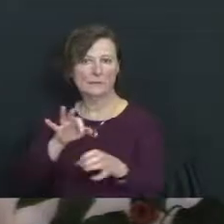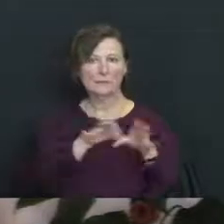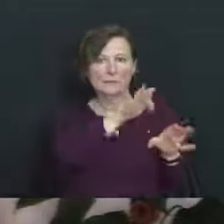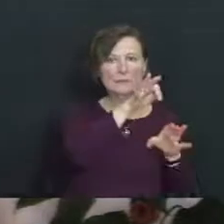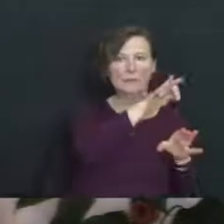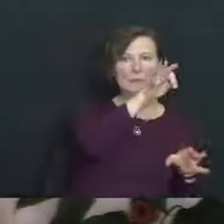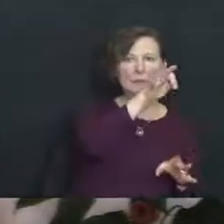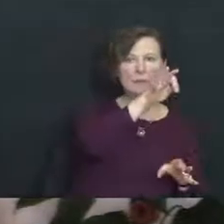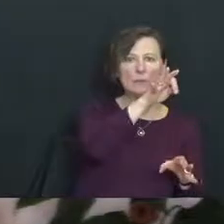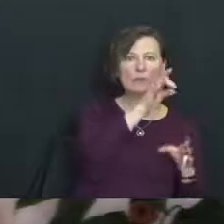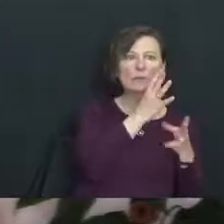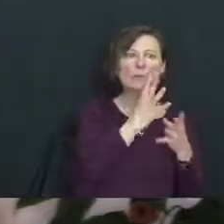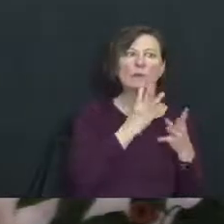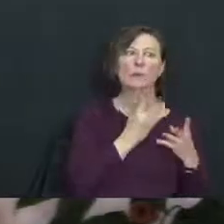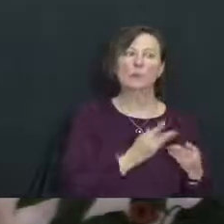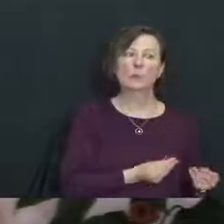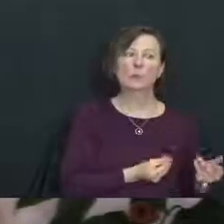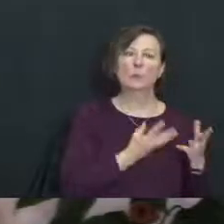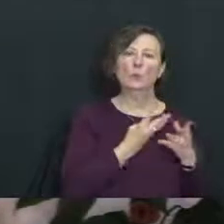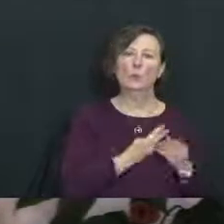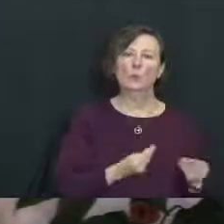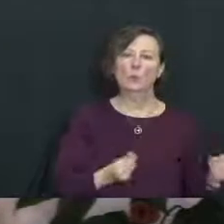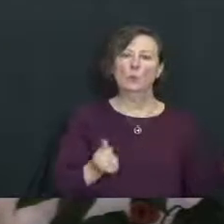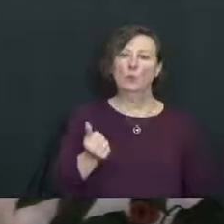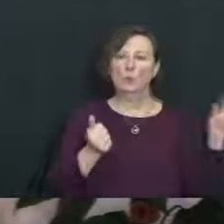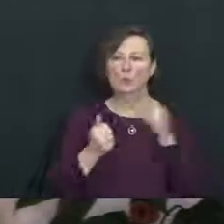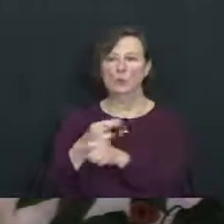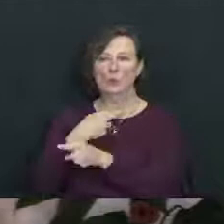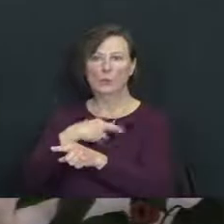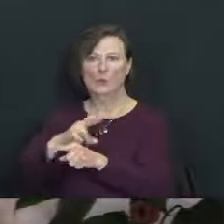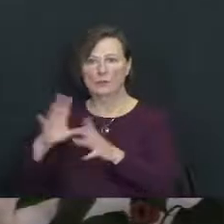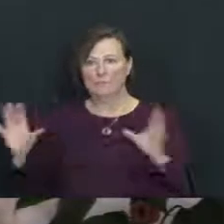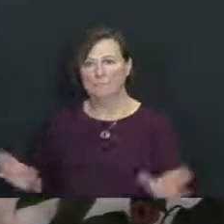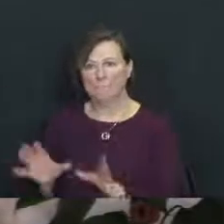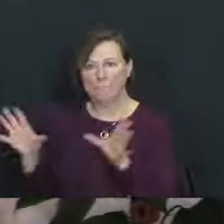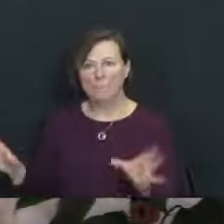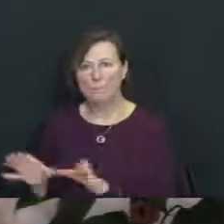Spirituality soothes, religion mobilizes.